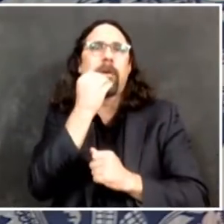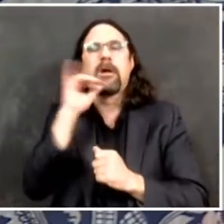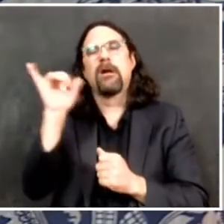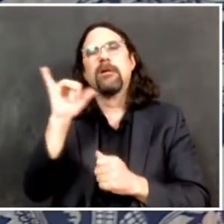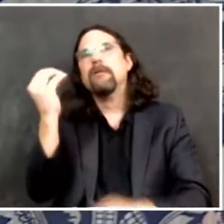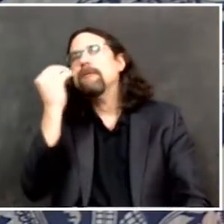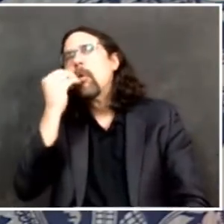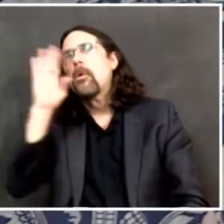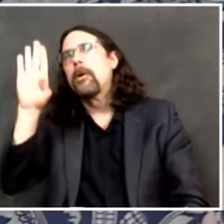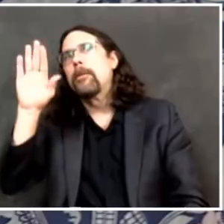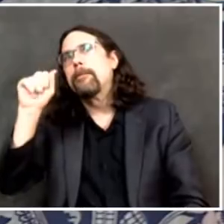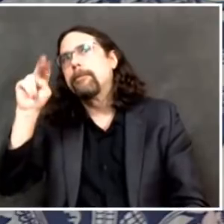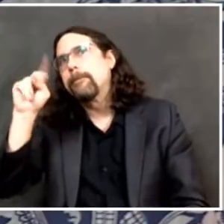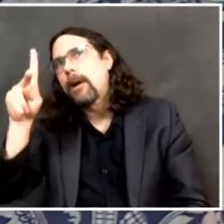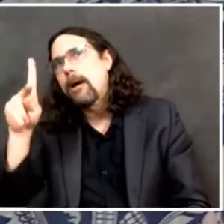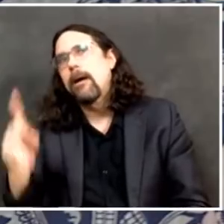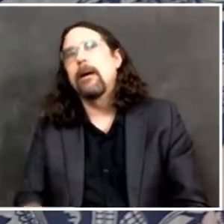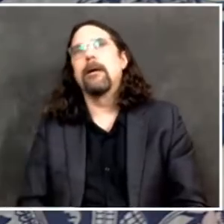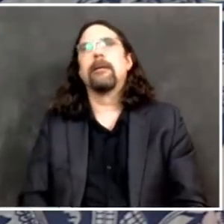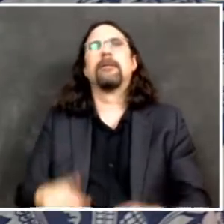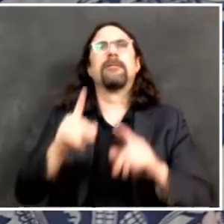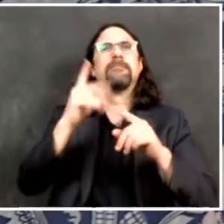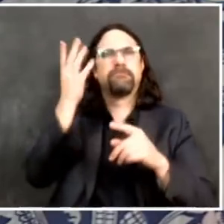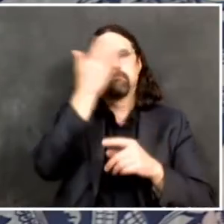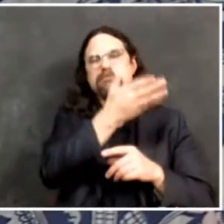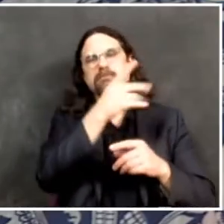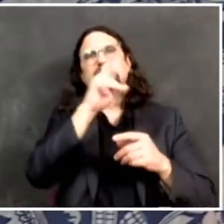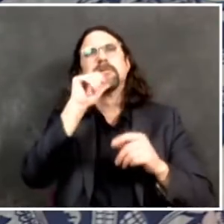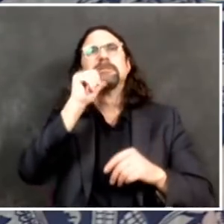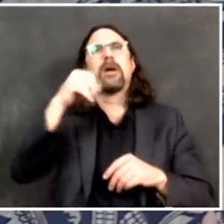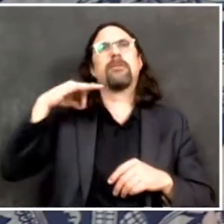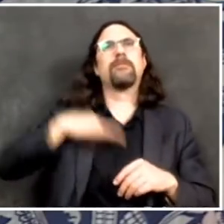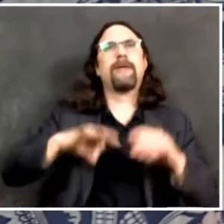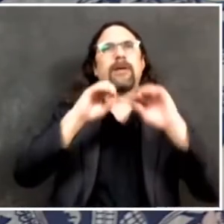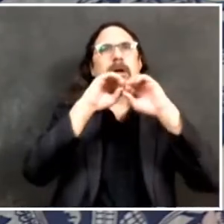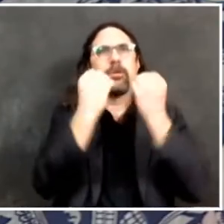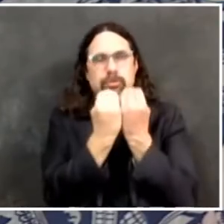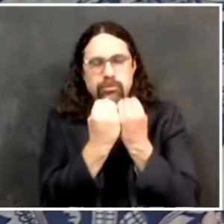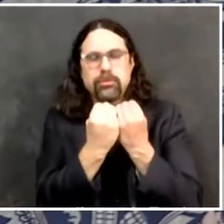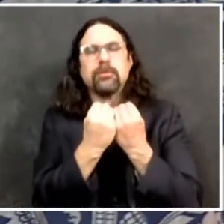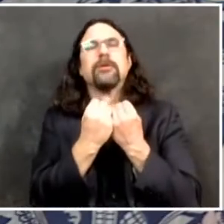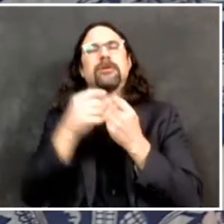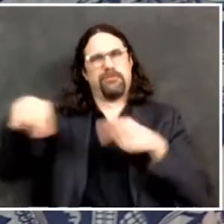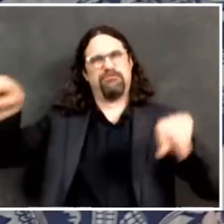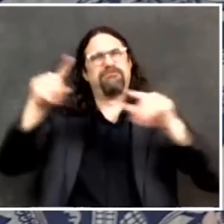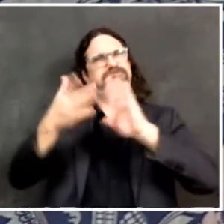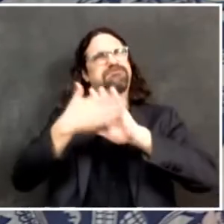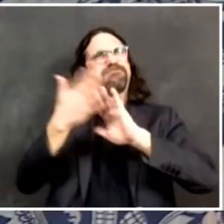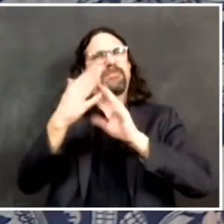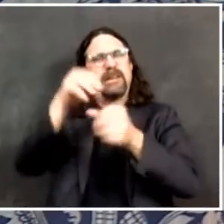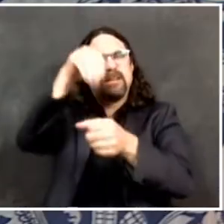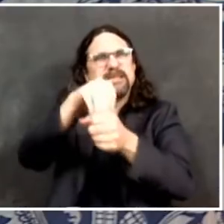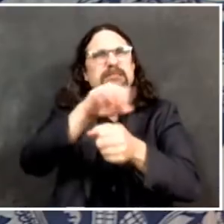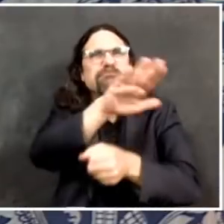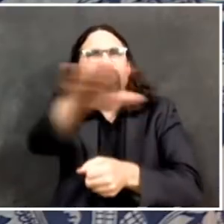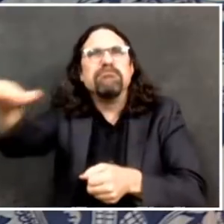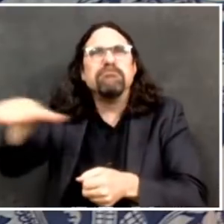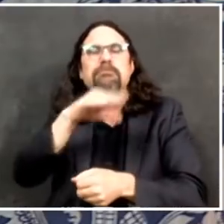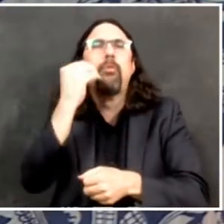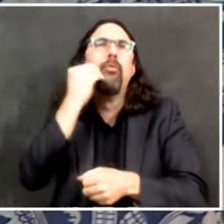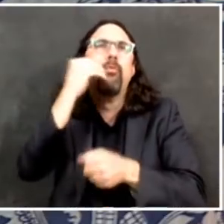We're going to need them more than ever. We're going to help them more than ever. But the city government's going to take the lead because we will not allow anyone to go